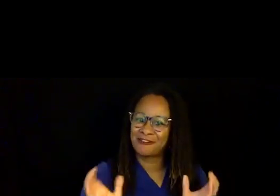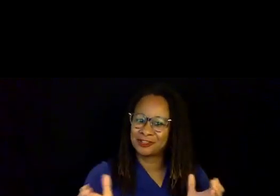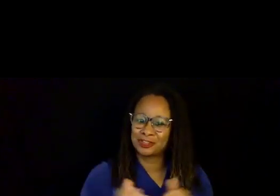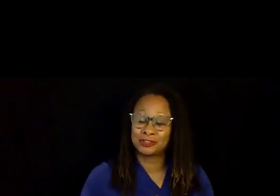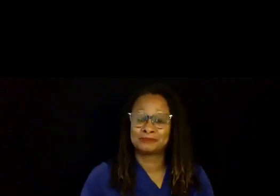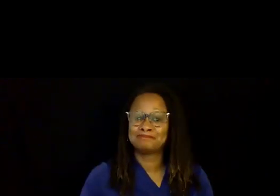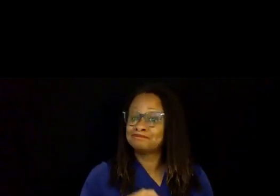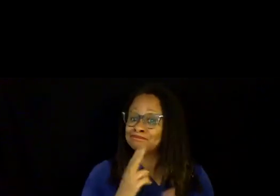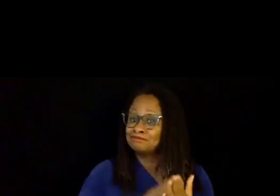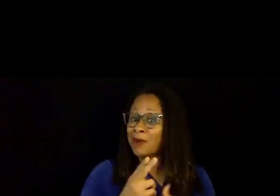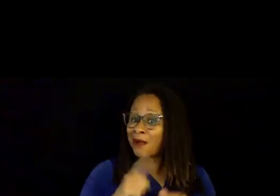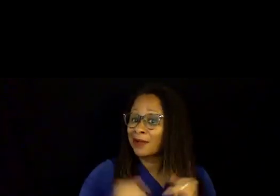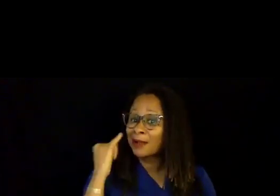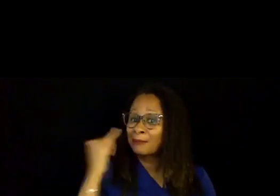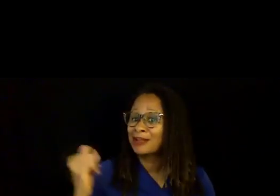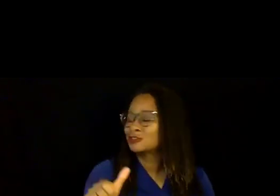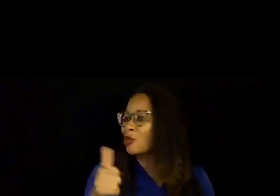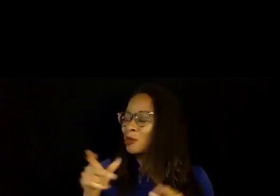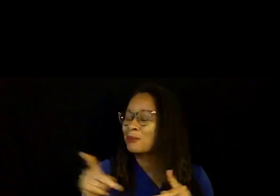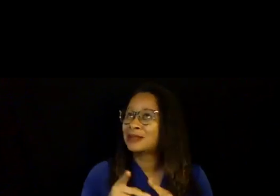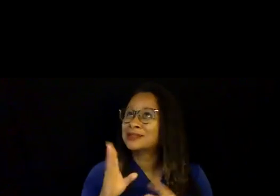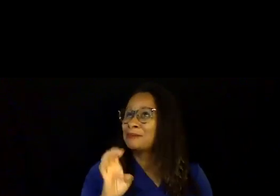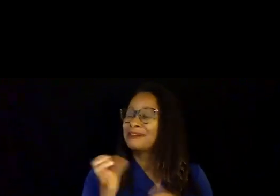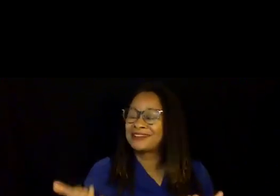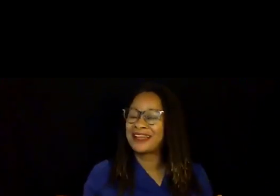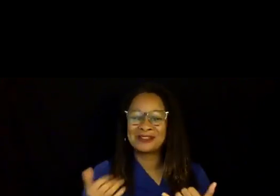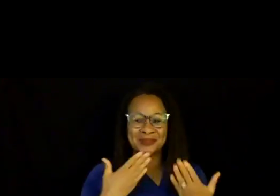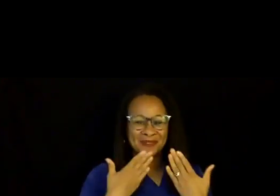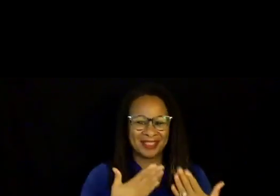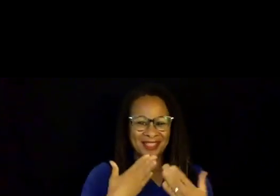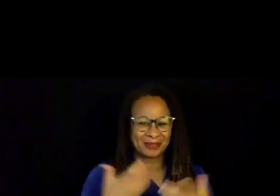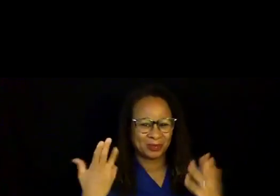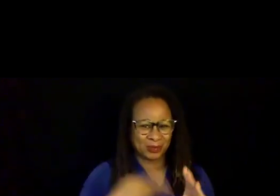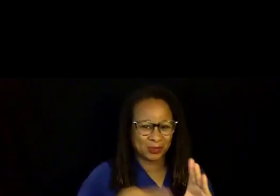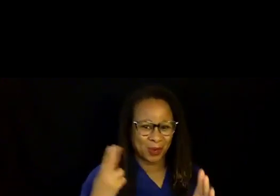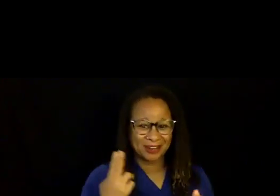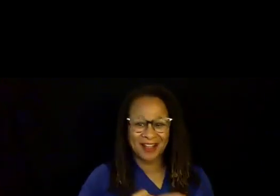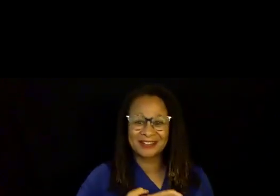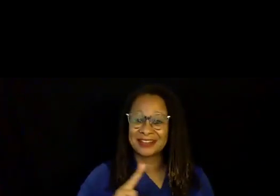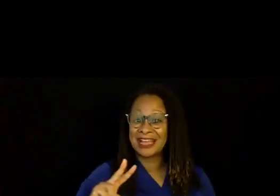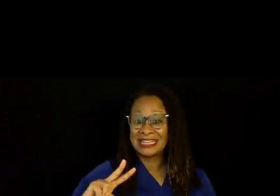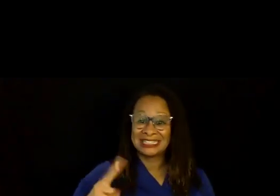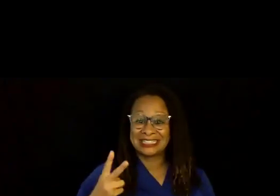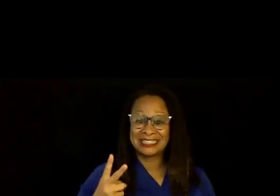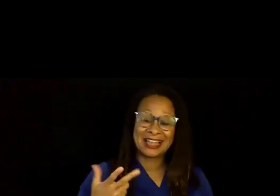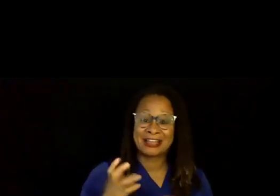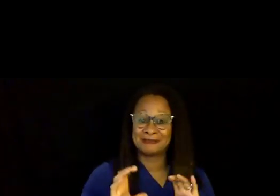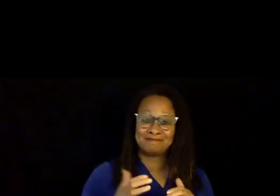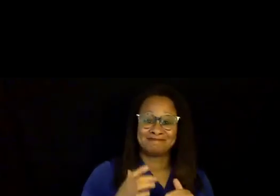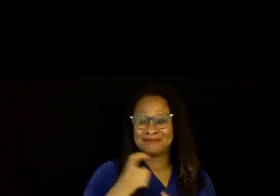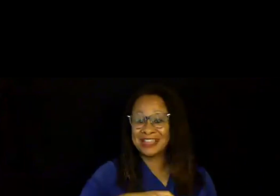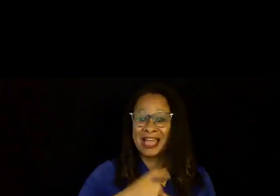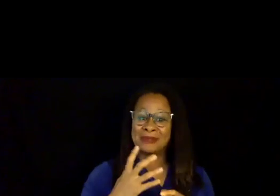honestly can't imagine anywhere else I'd rather be right now. So thank you for joining us for this second installment of Getting Real